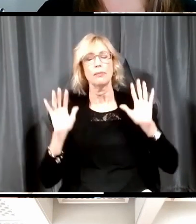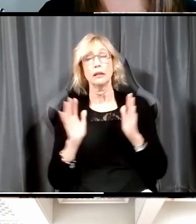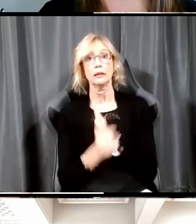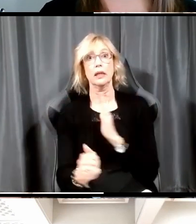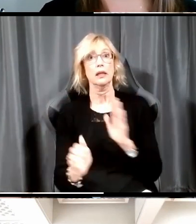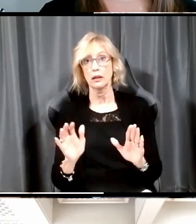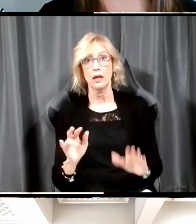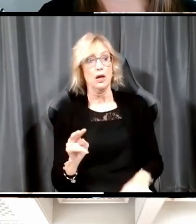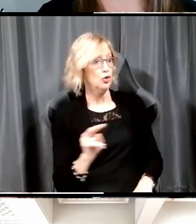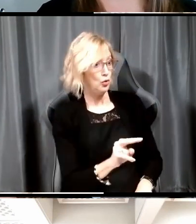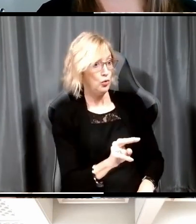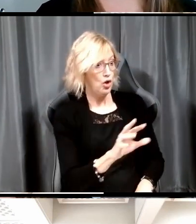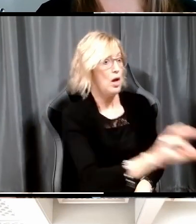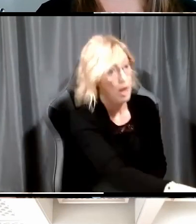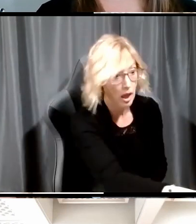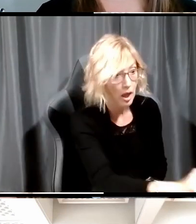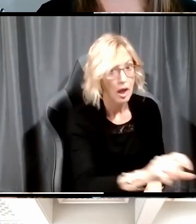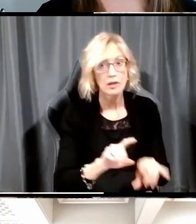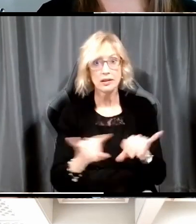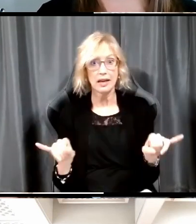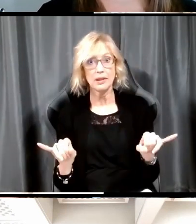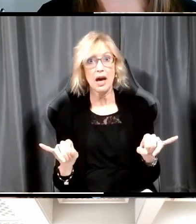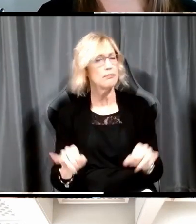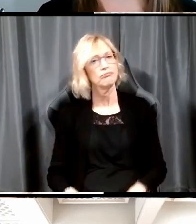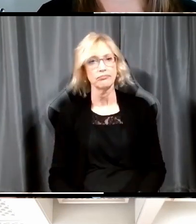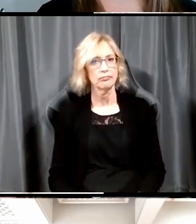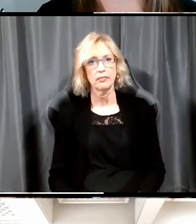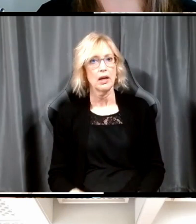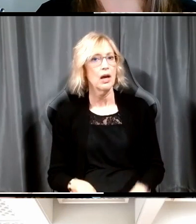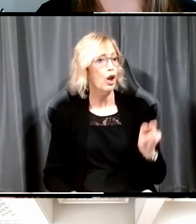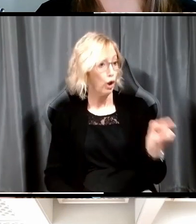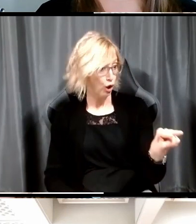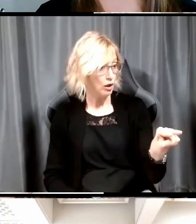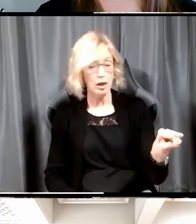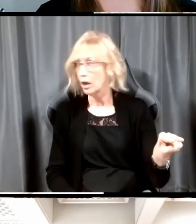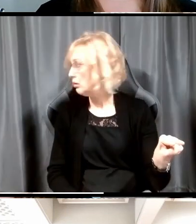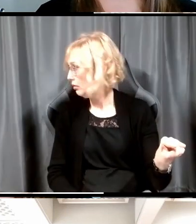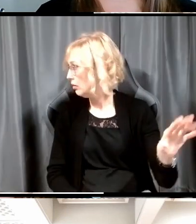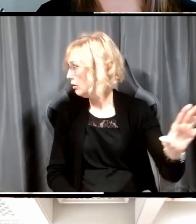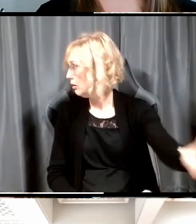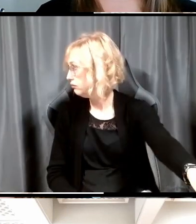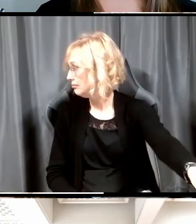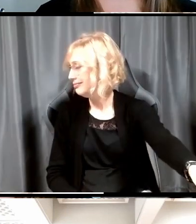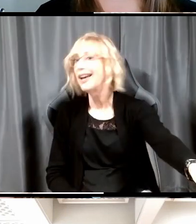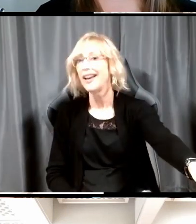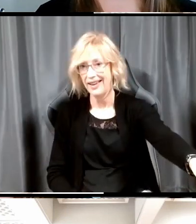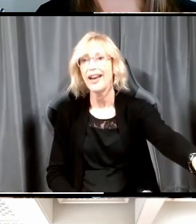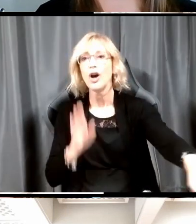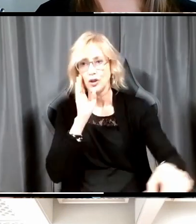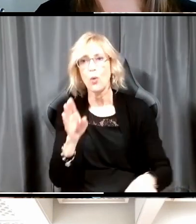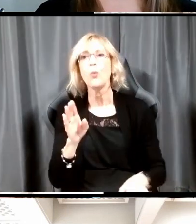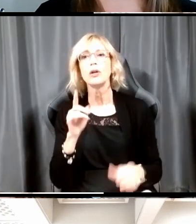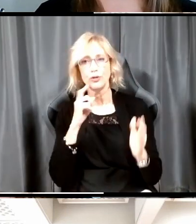skill to have to look and reach for an object at the same time for our students with CVI. So sometimes you'll notice that when